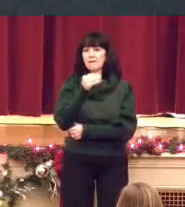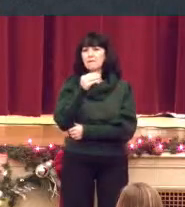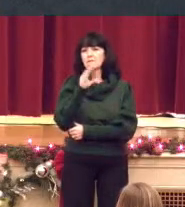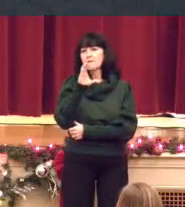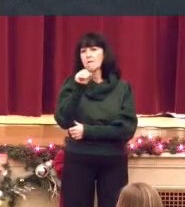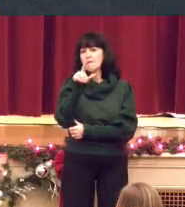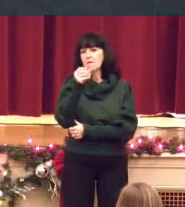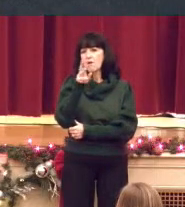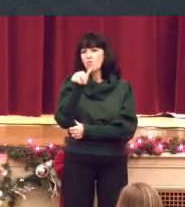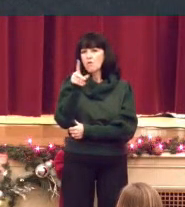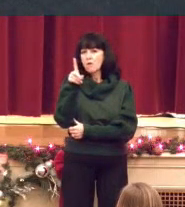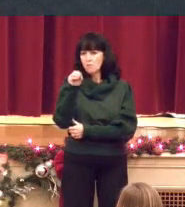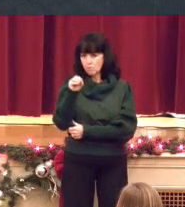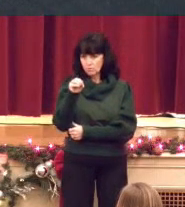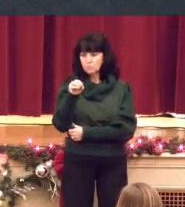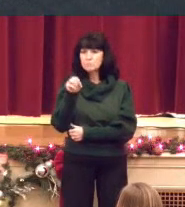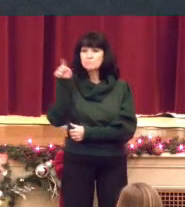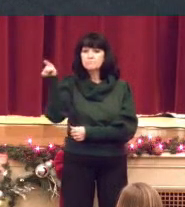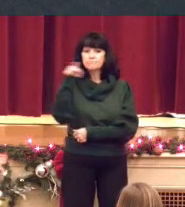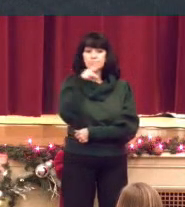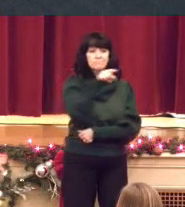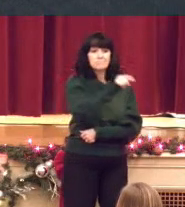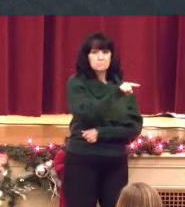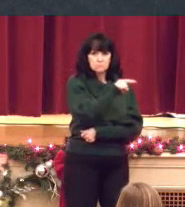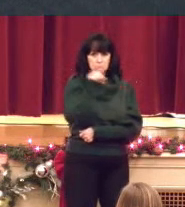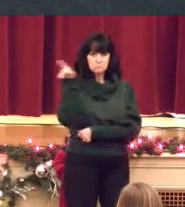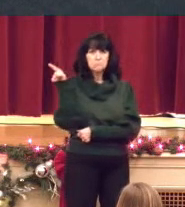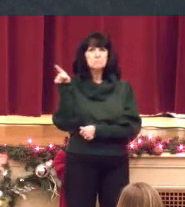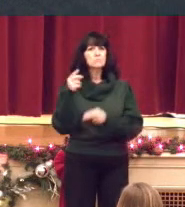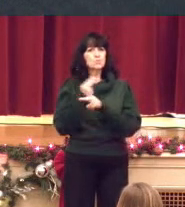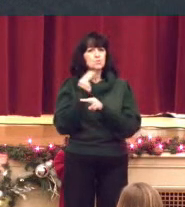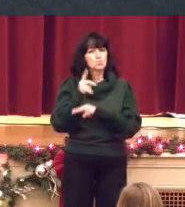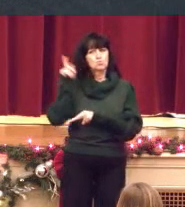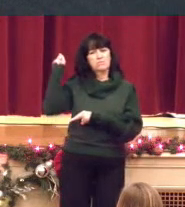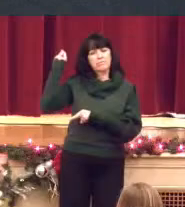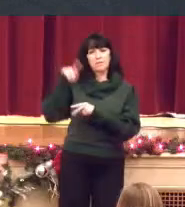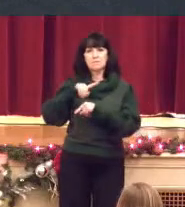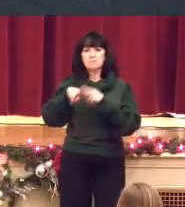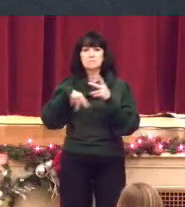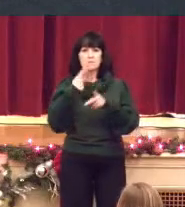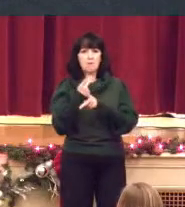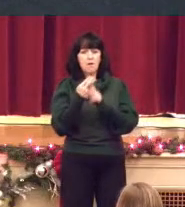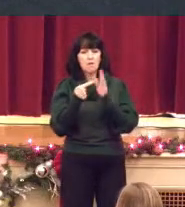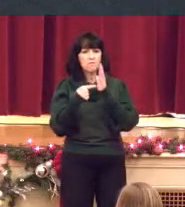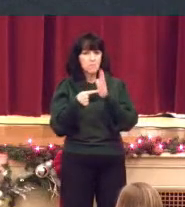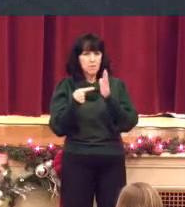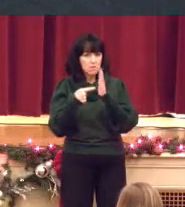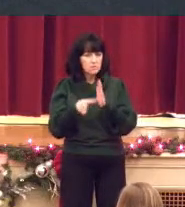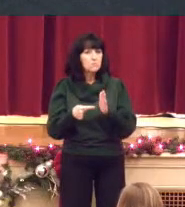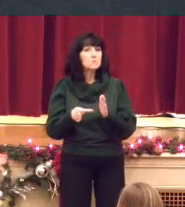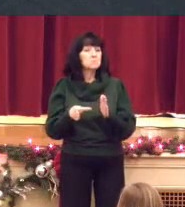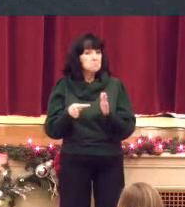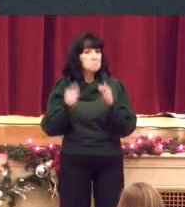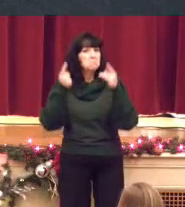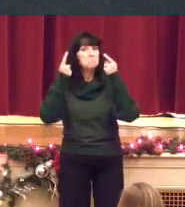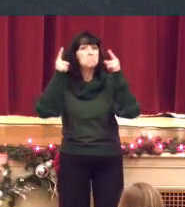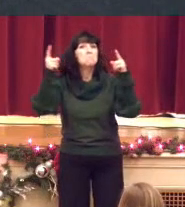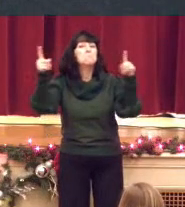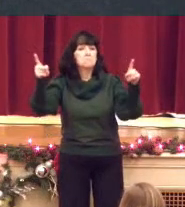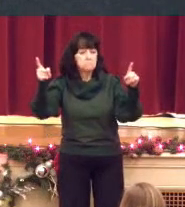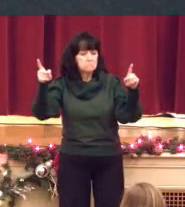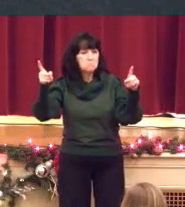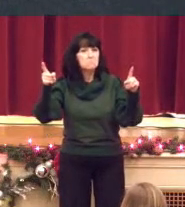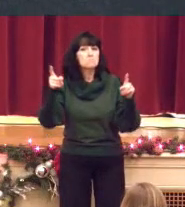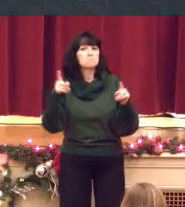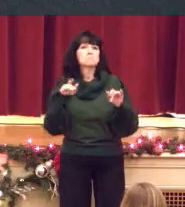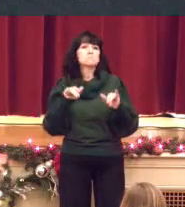model like this. We're adapting it to our circumstance here. I don't think in any of those other districts was it a collaboration among more